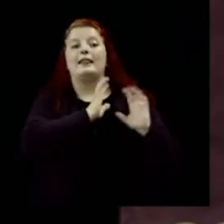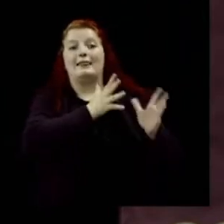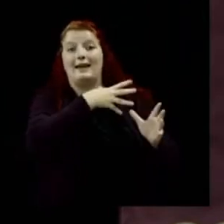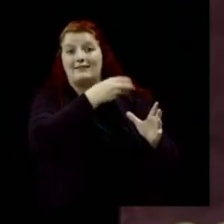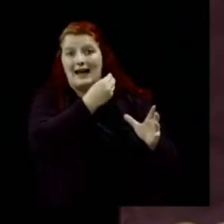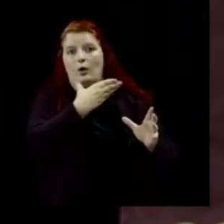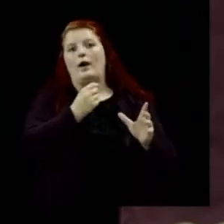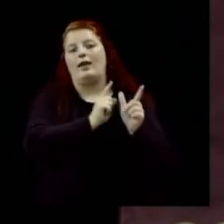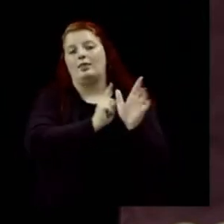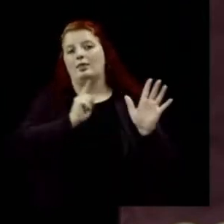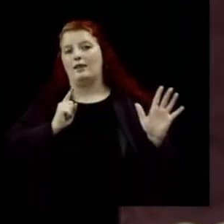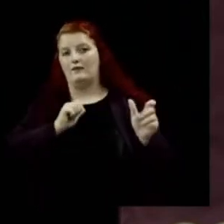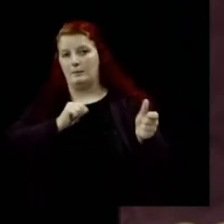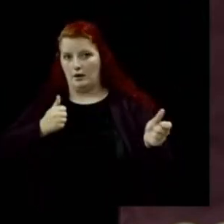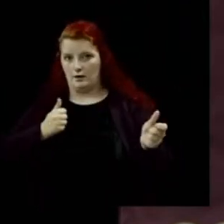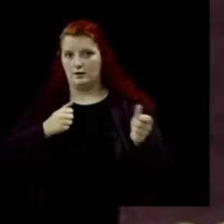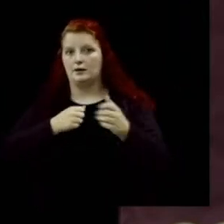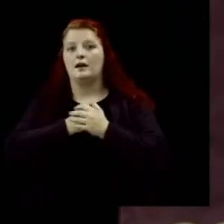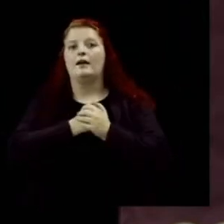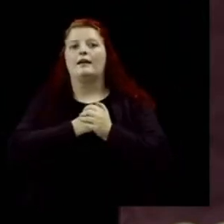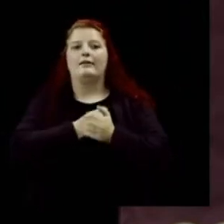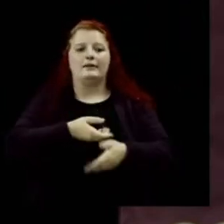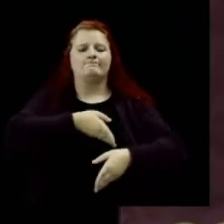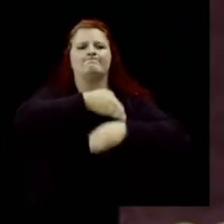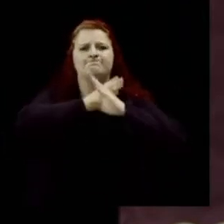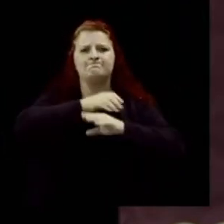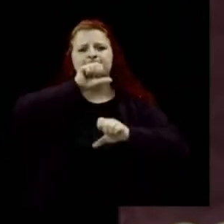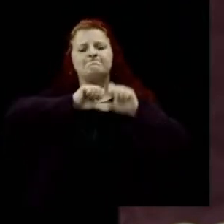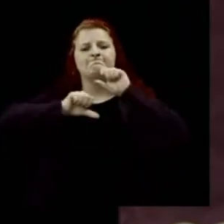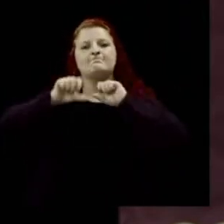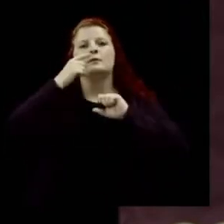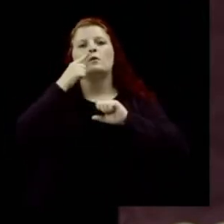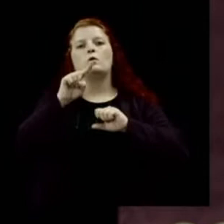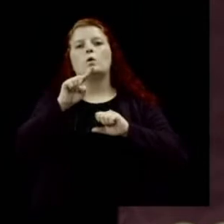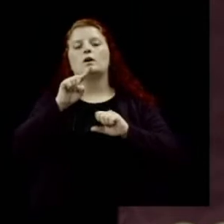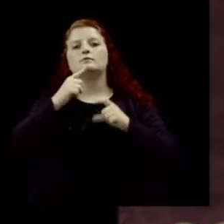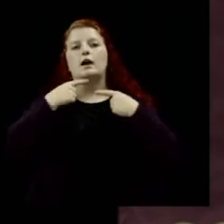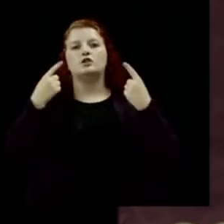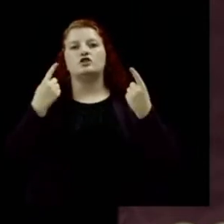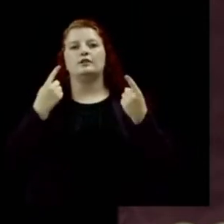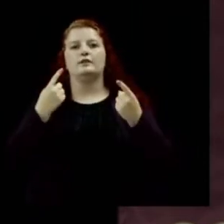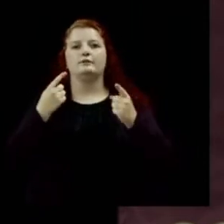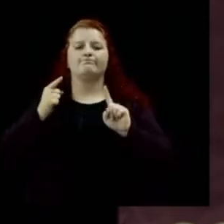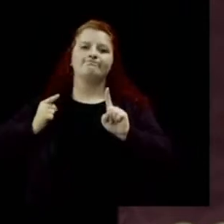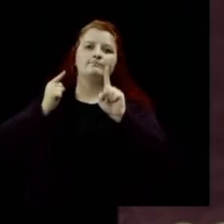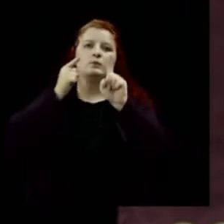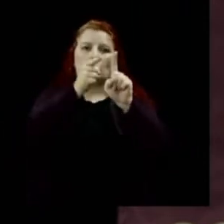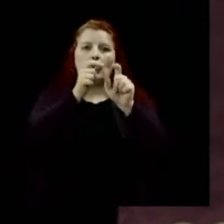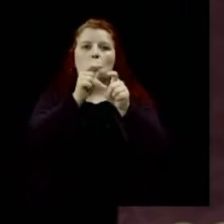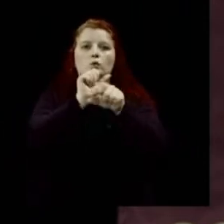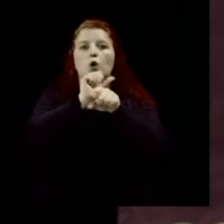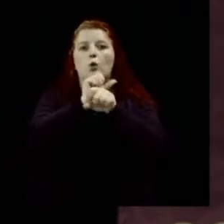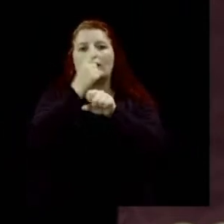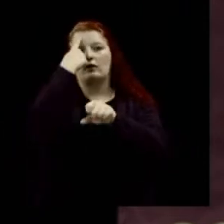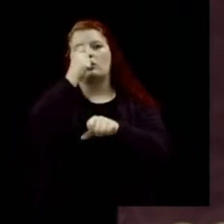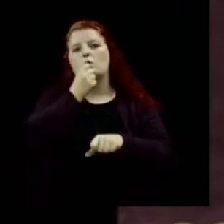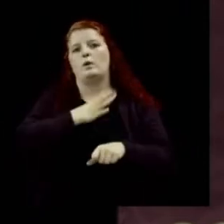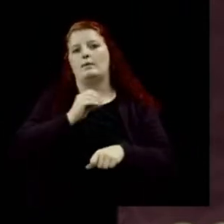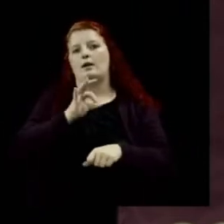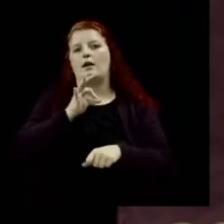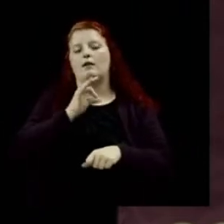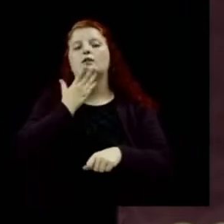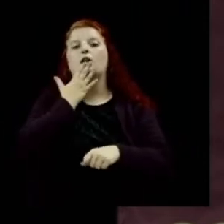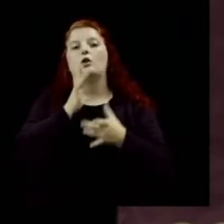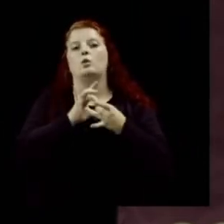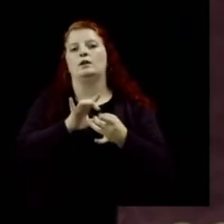Behind, The Hurdles, Hassles, and Heartaches of Achieving Long-Term Legal Careers for Women of Color.